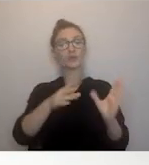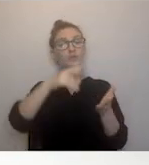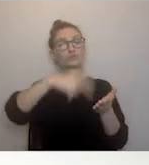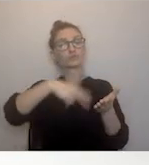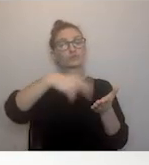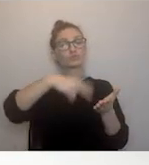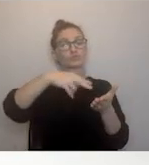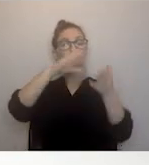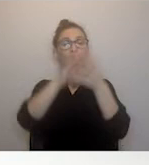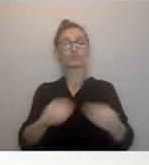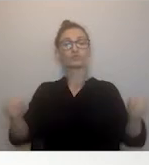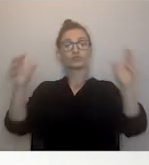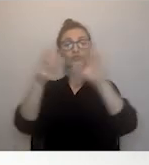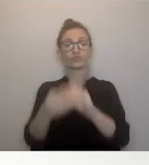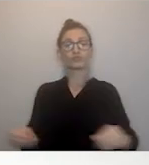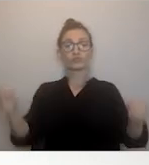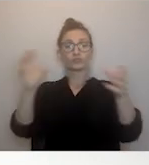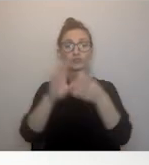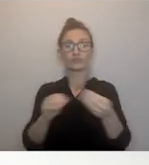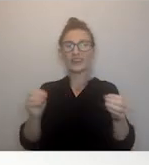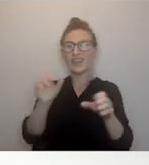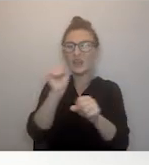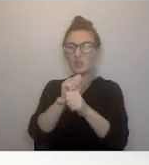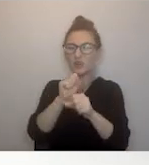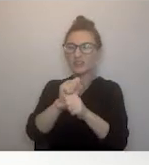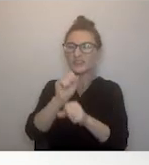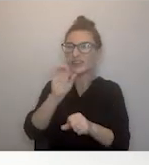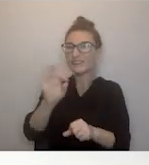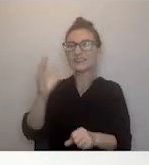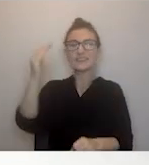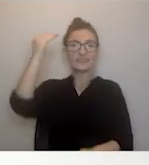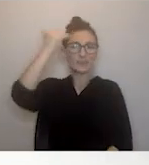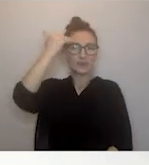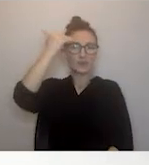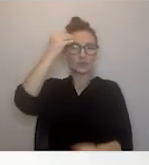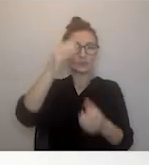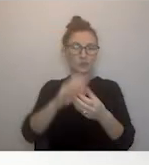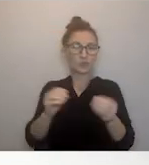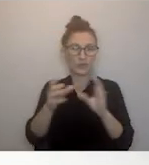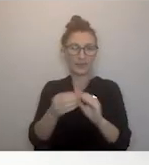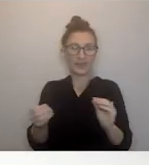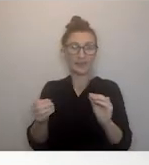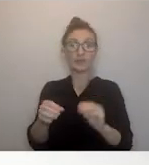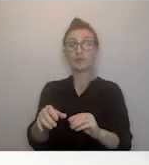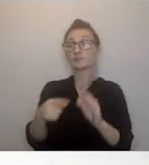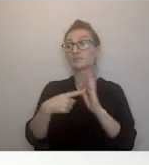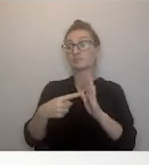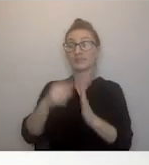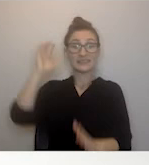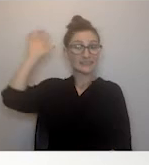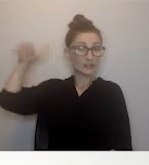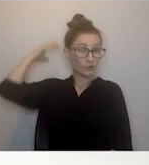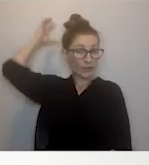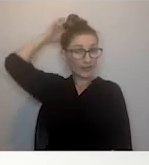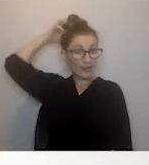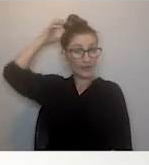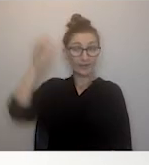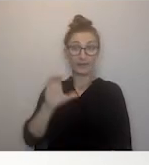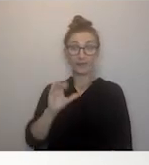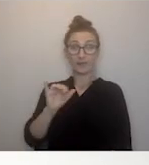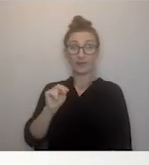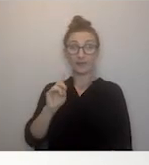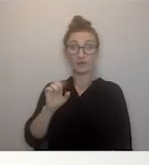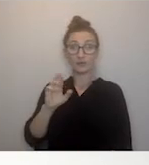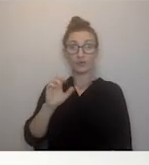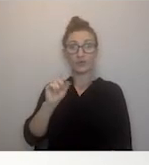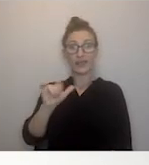after the scene. It works really, really well if you are doing a very familiar story. So like this one over here was Cinderella. So we already know the story of